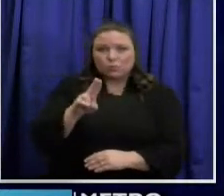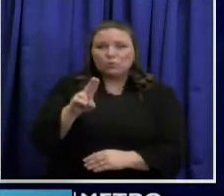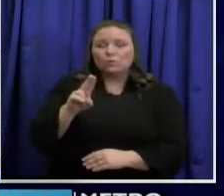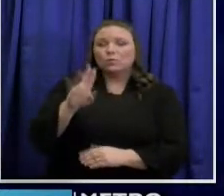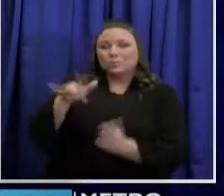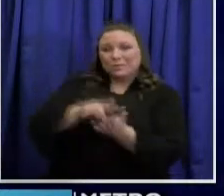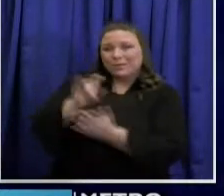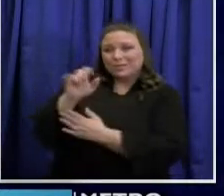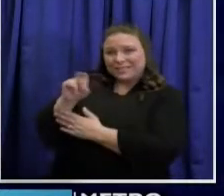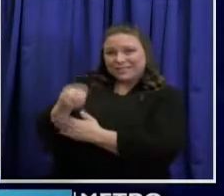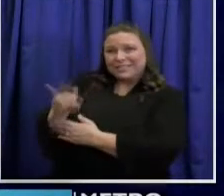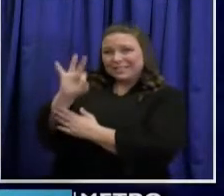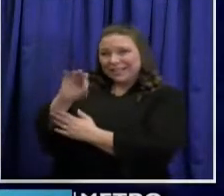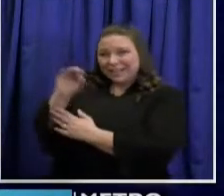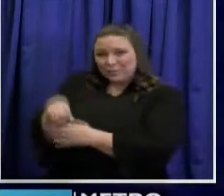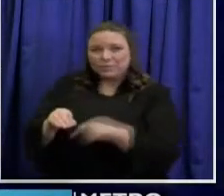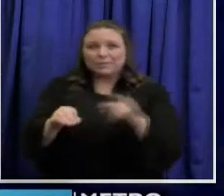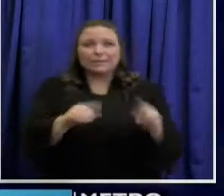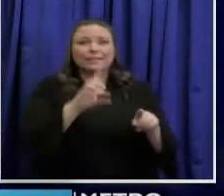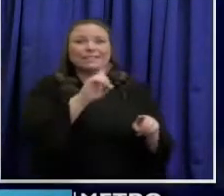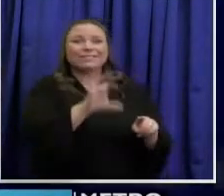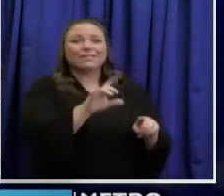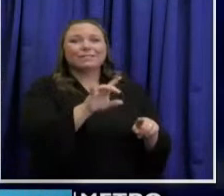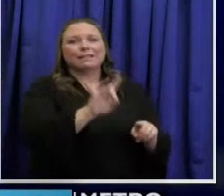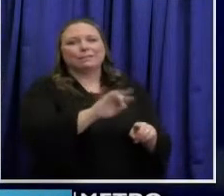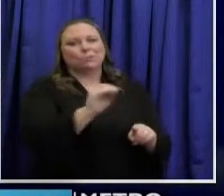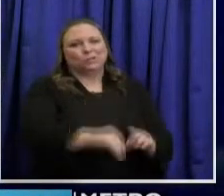9% and Davidson County is at 8%.